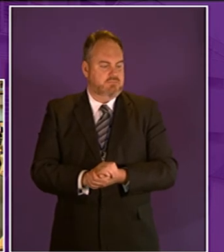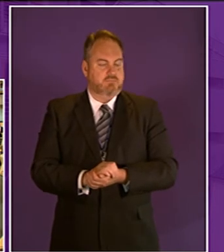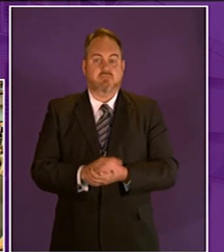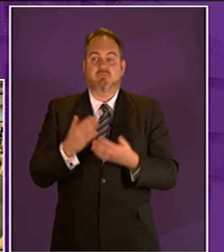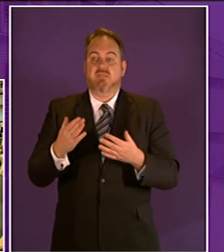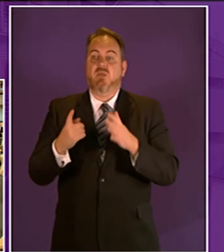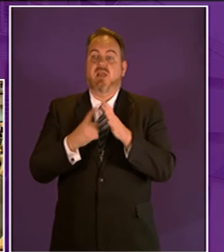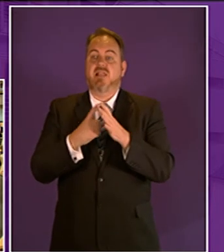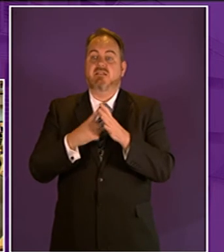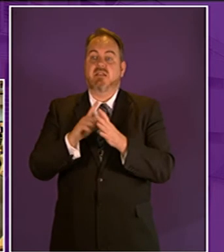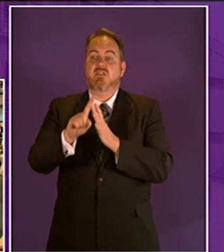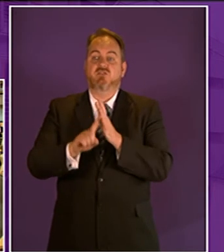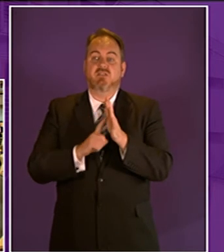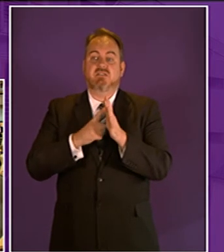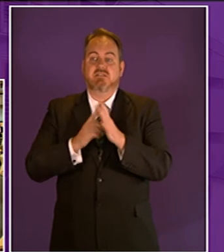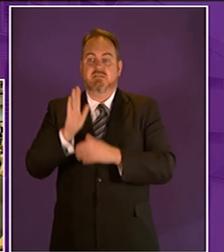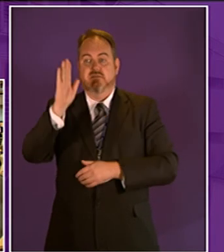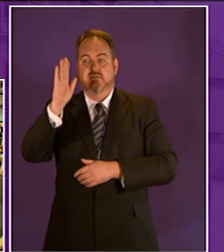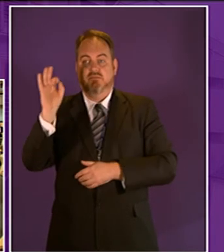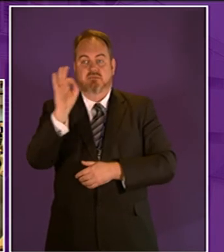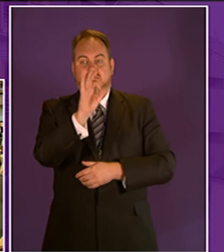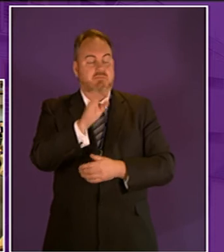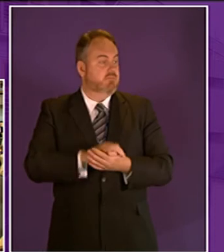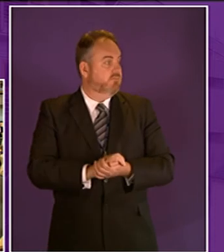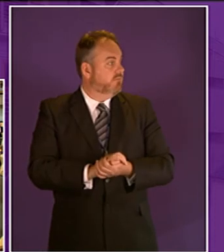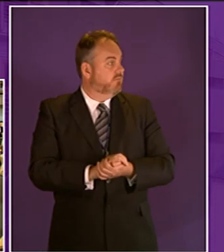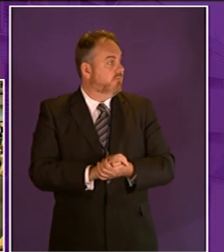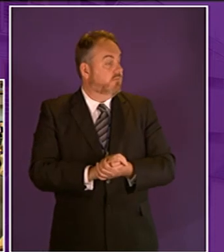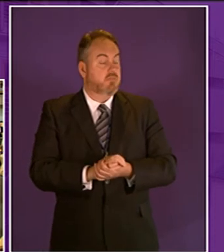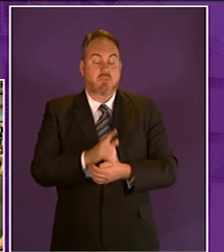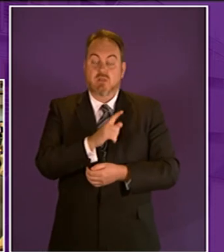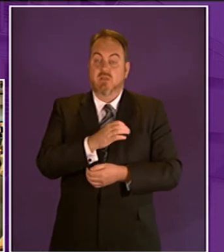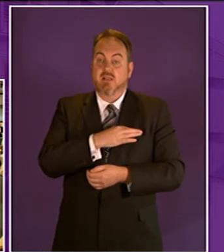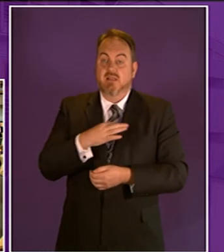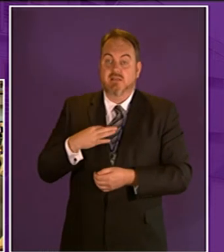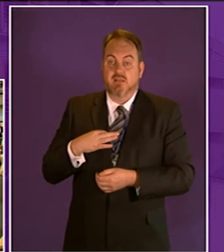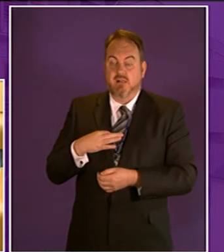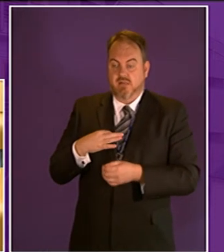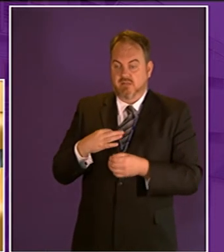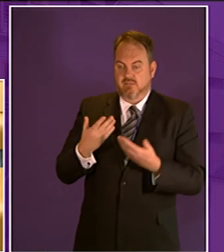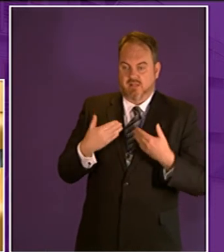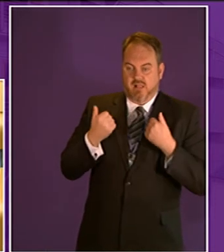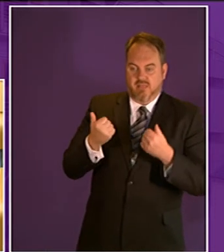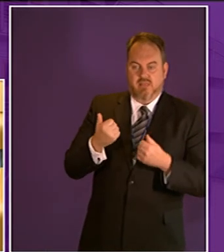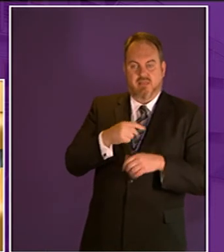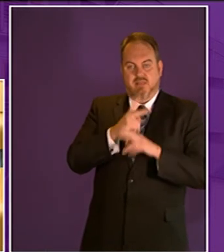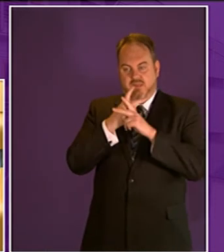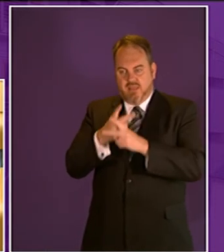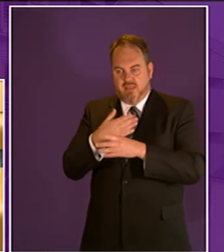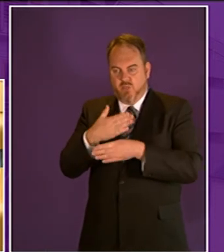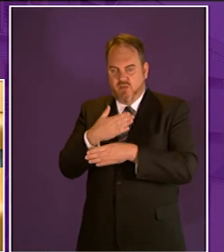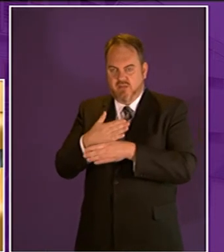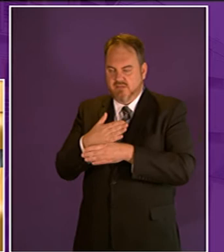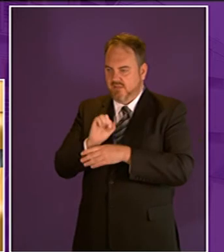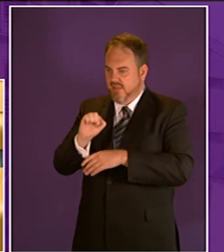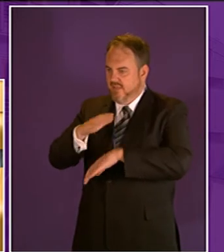by Alex Cole-Hamilton. Alison Johnson. Thank you. Clinicians and healthcare providers often have limited time to work with patients, and any protocols which